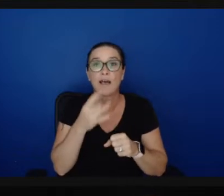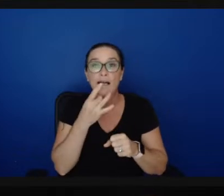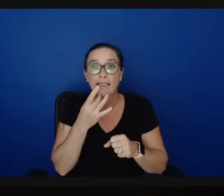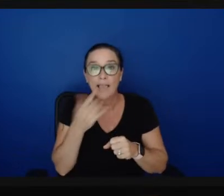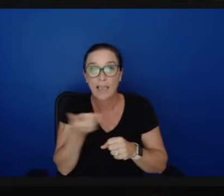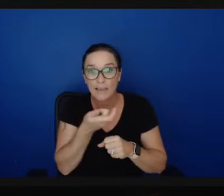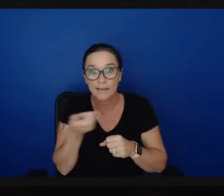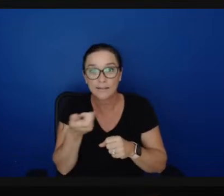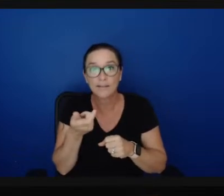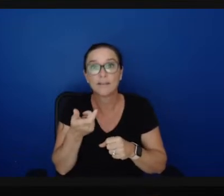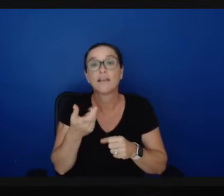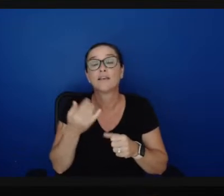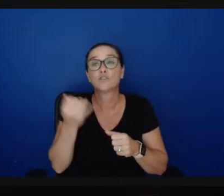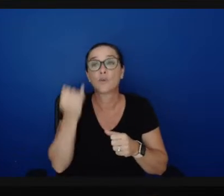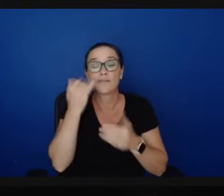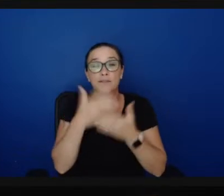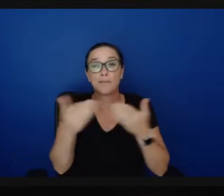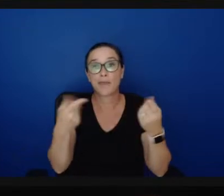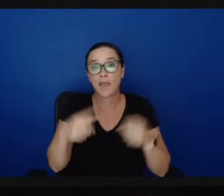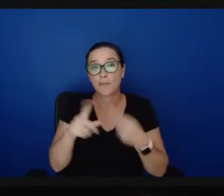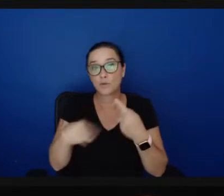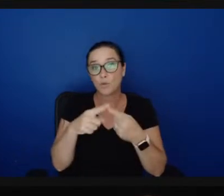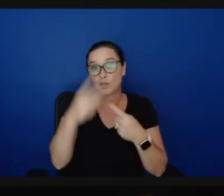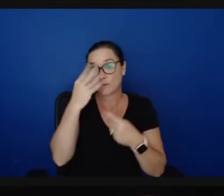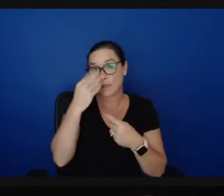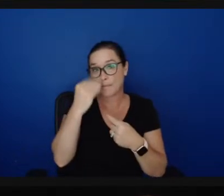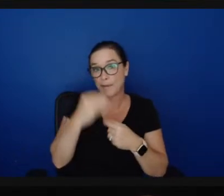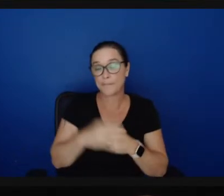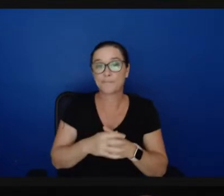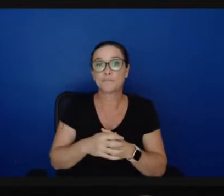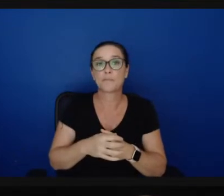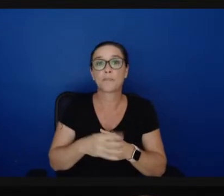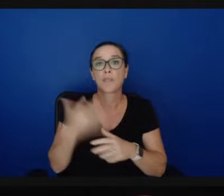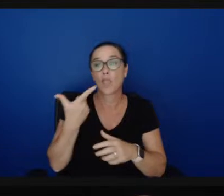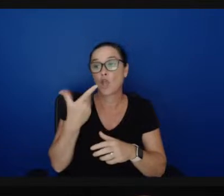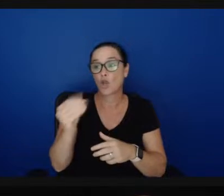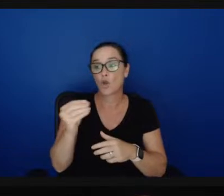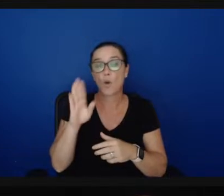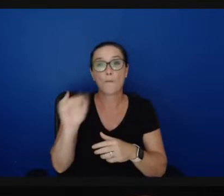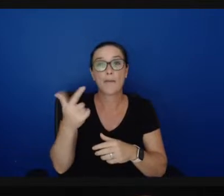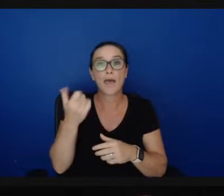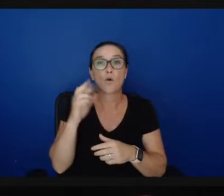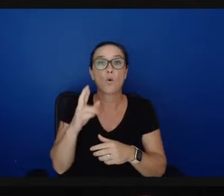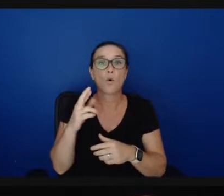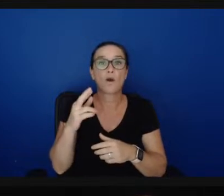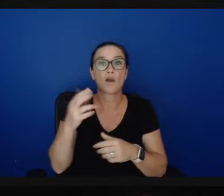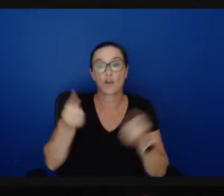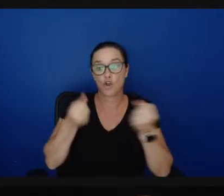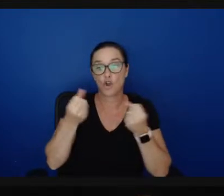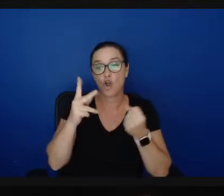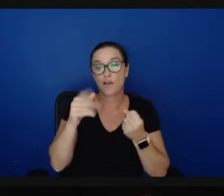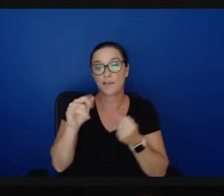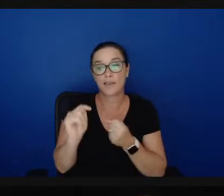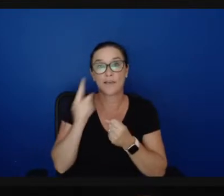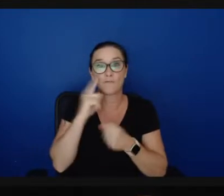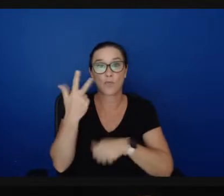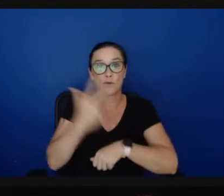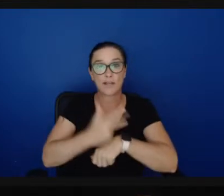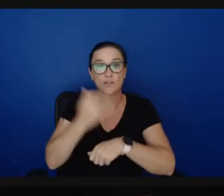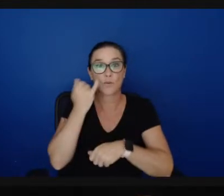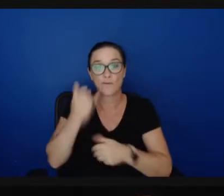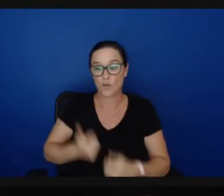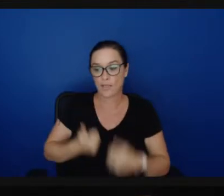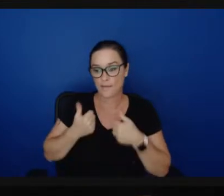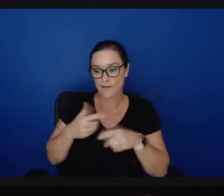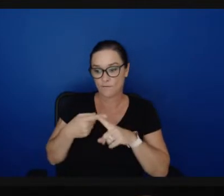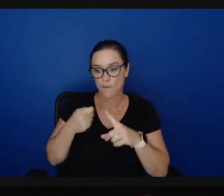happens while you're sleeping. Go bags or car kits for about 3 days when evacuation is needed. So if you're living out of your car, for